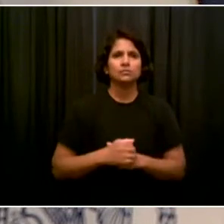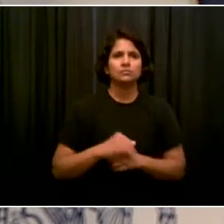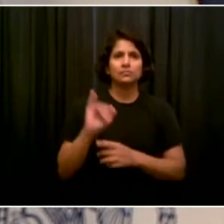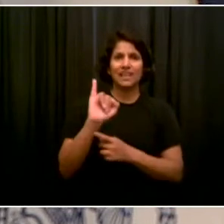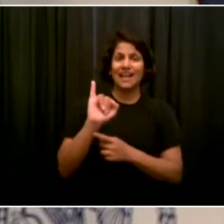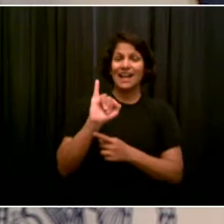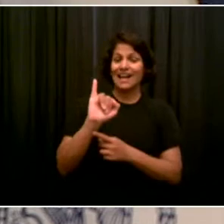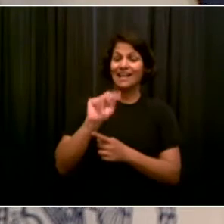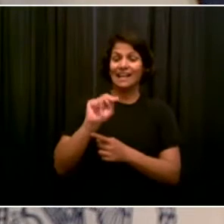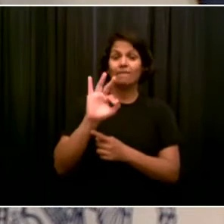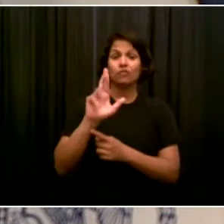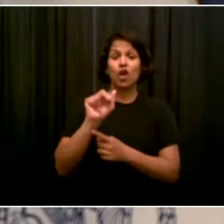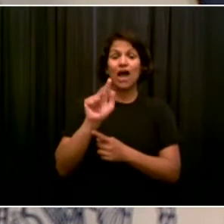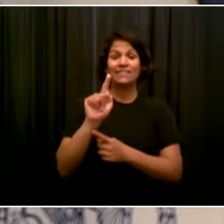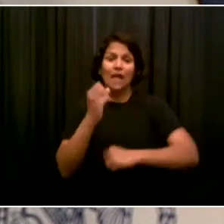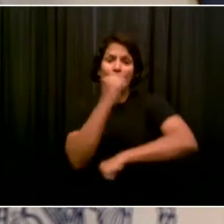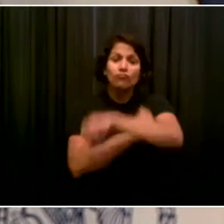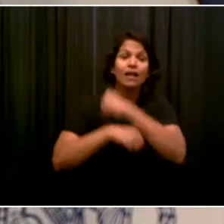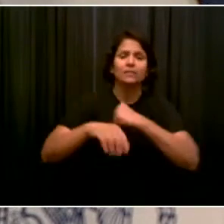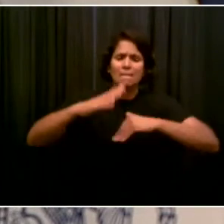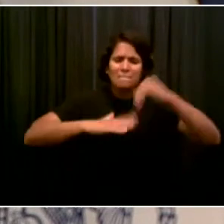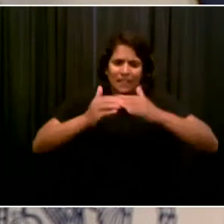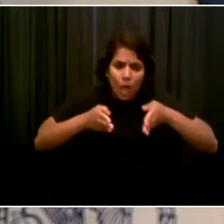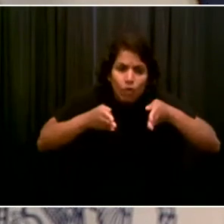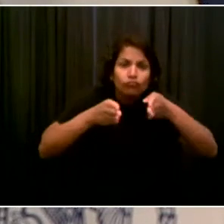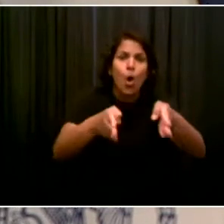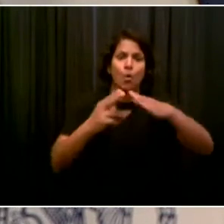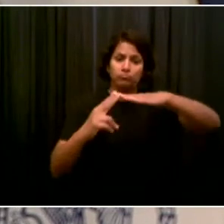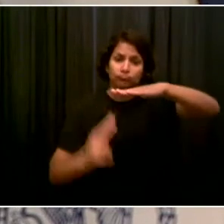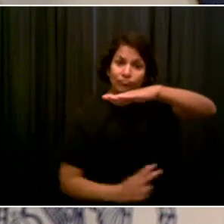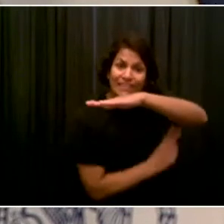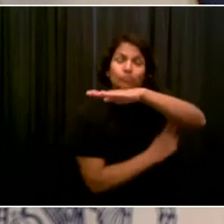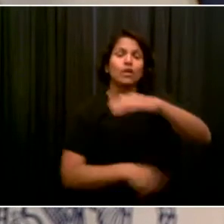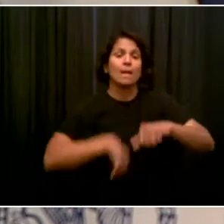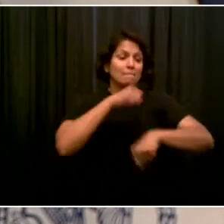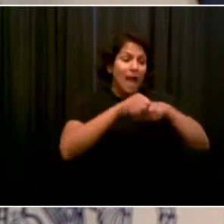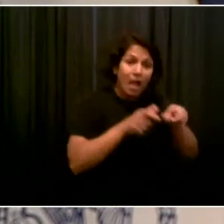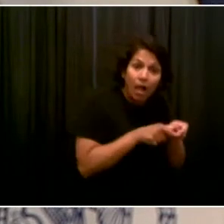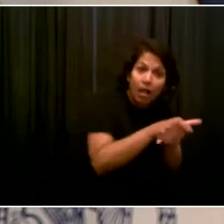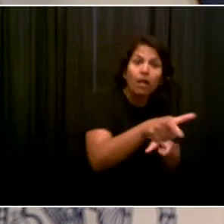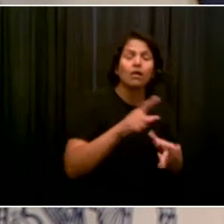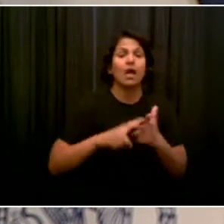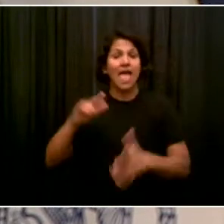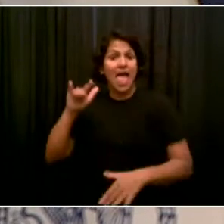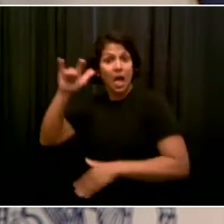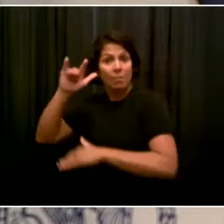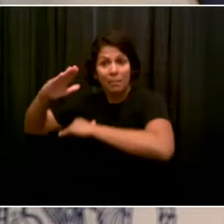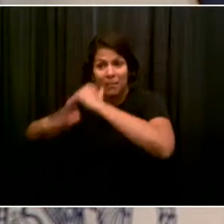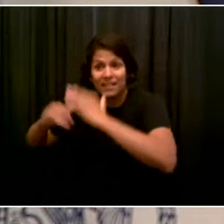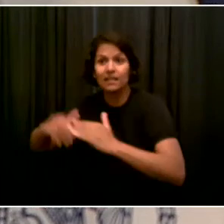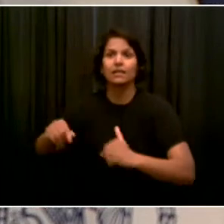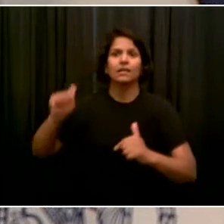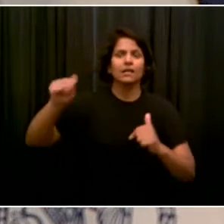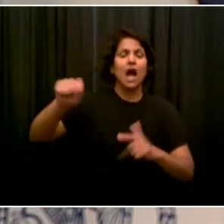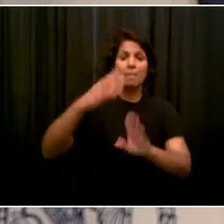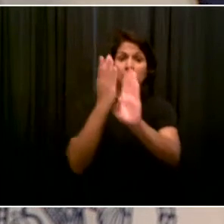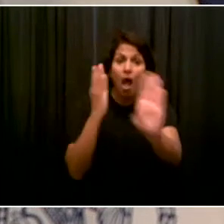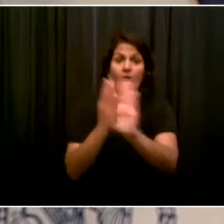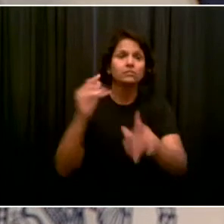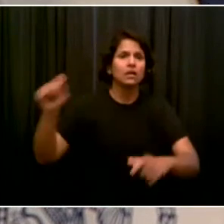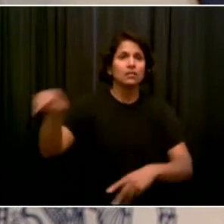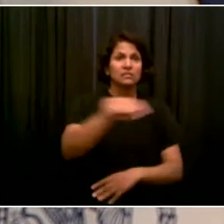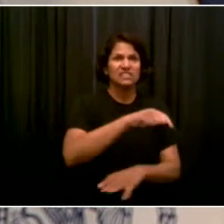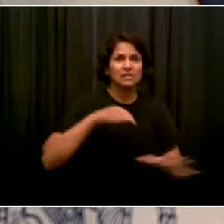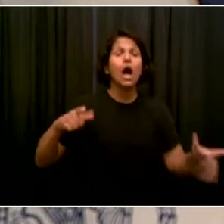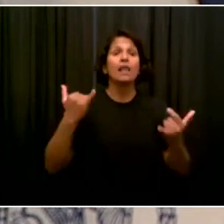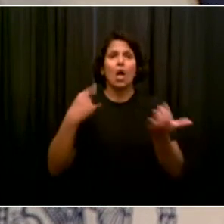For, unfortunately, decades, any discussion of infrastructure started with the notion that Washington wouldn't be there for us. Now, thanks to President Biden, Leader